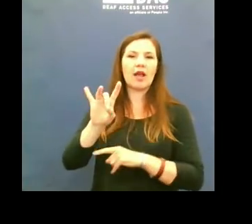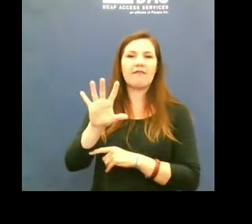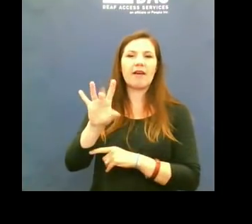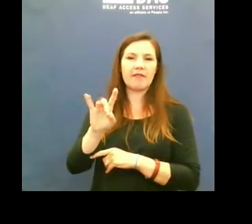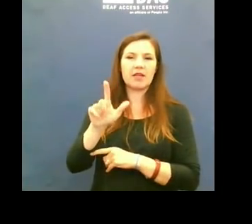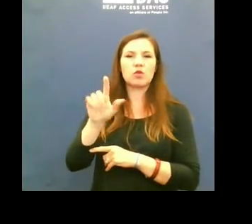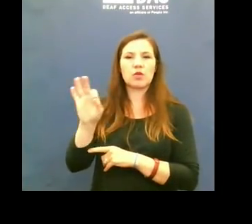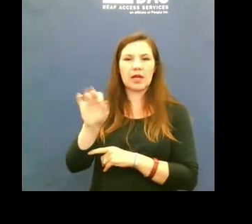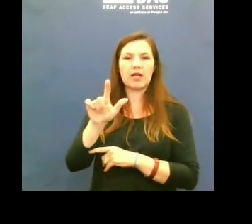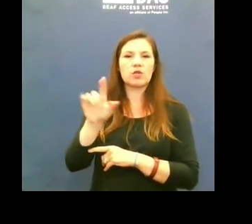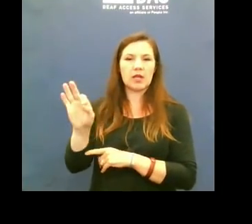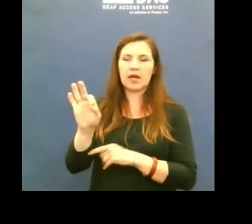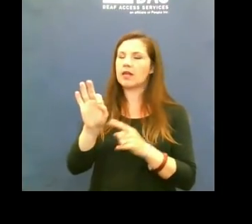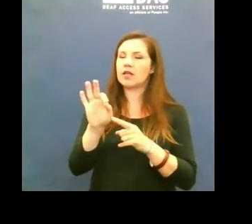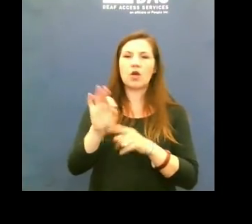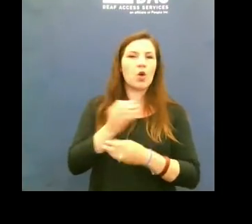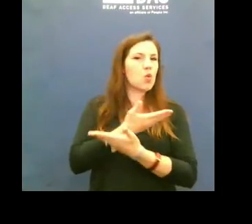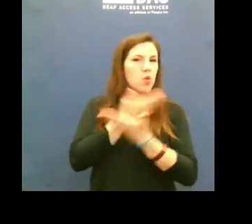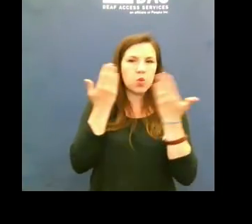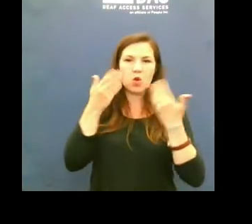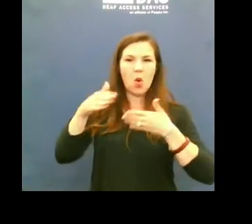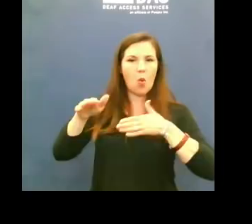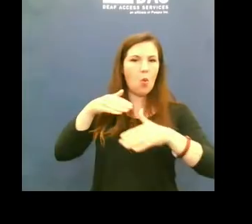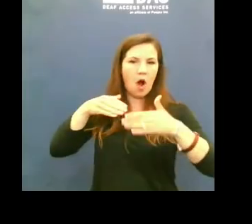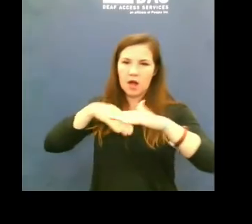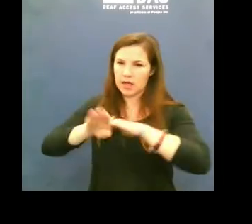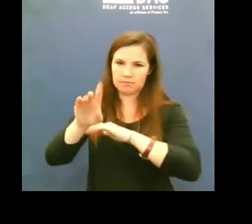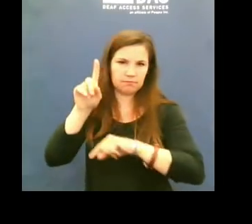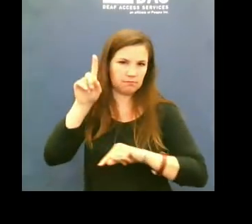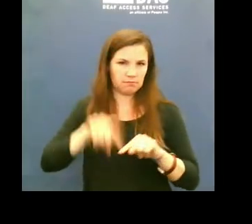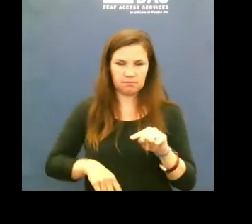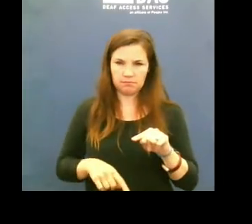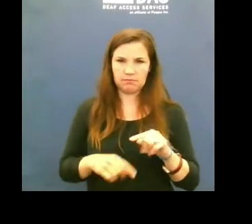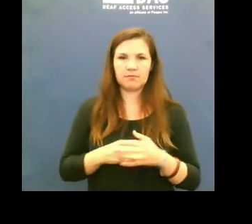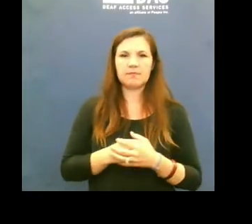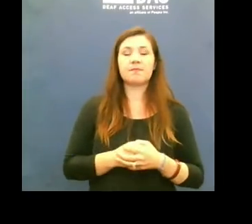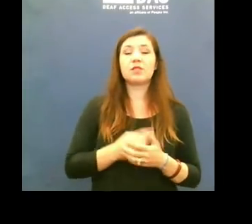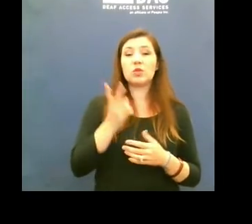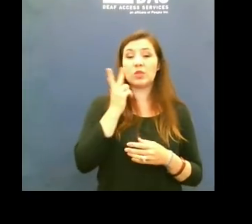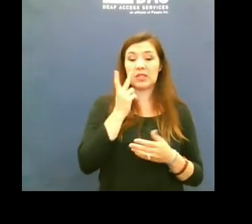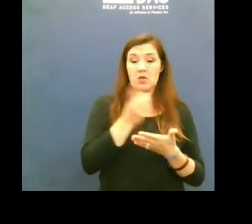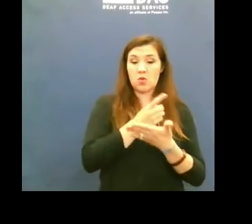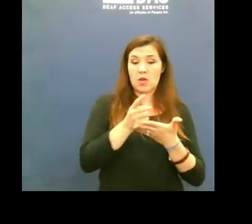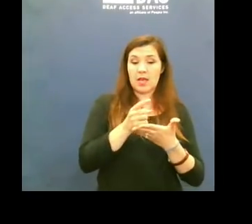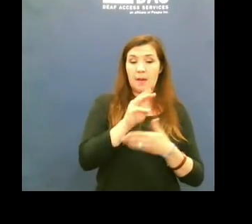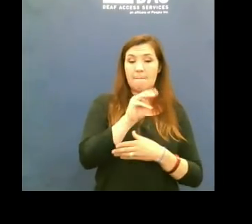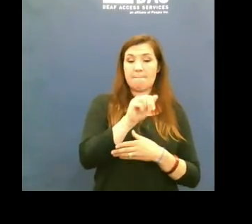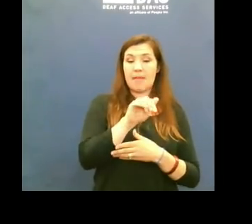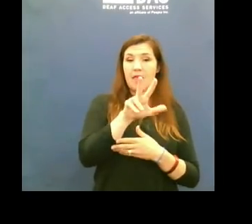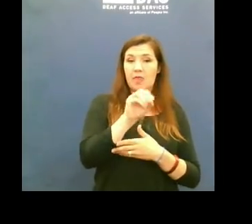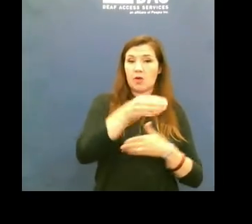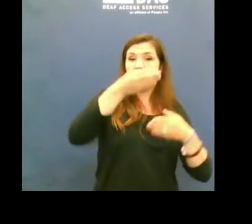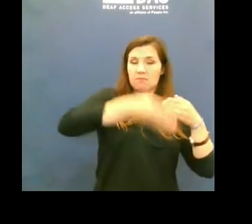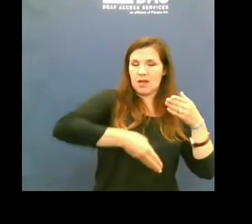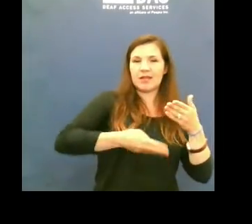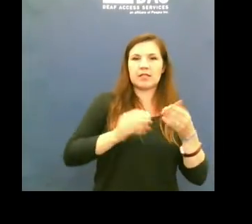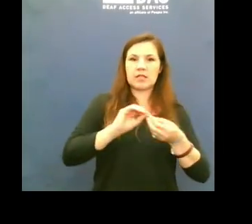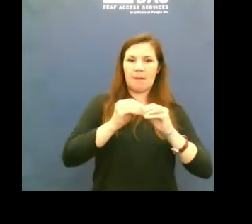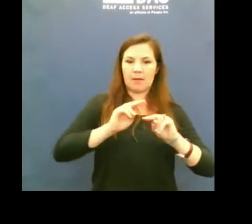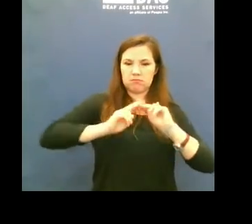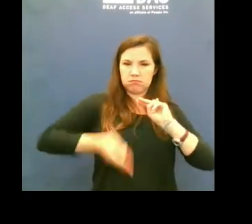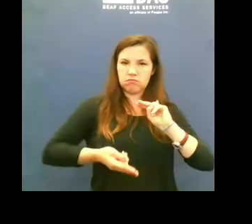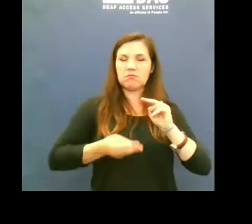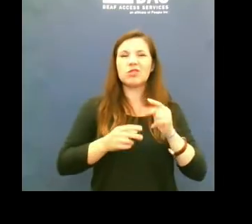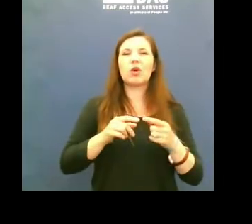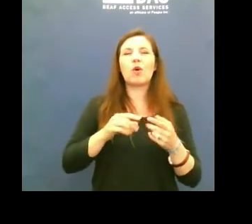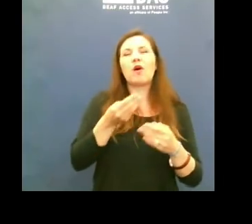is no walk-ins, and as you saw, we had a big drop in numbers the week that ended May 30th versus the week that ended May 23rd. So less